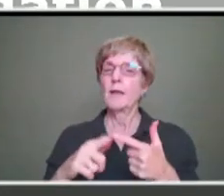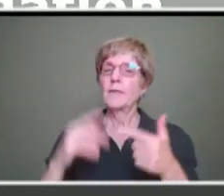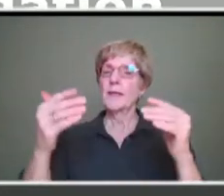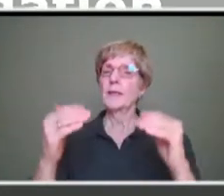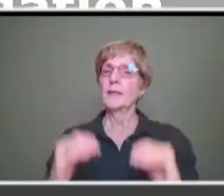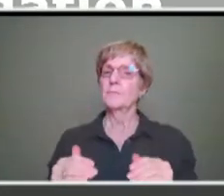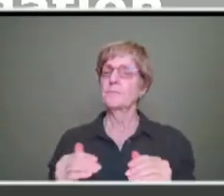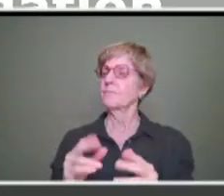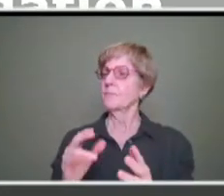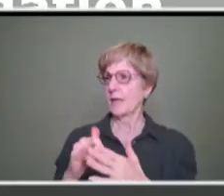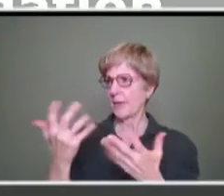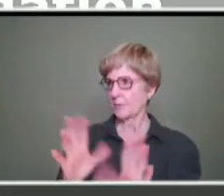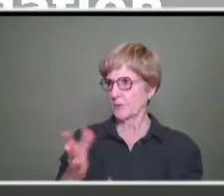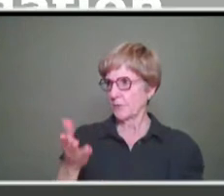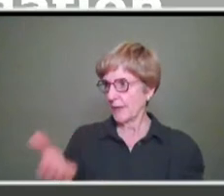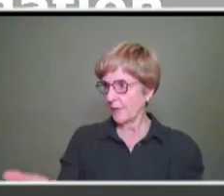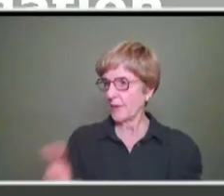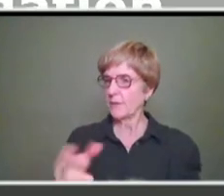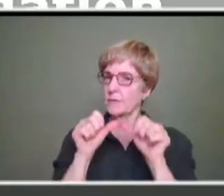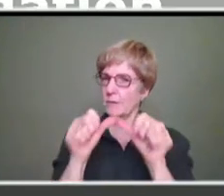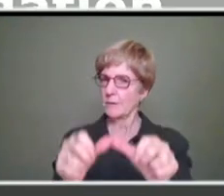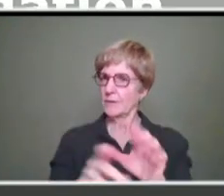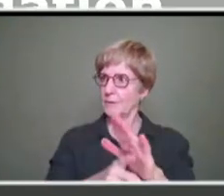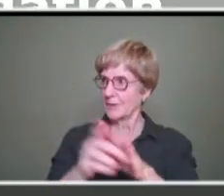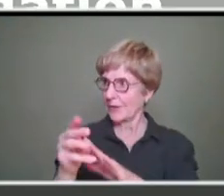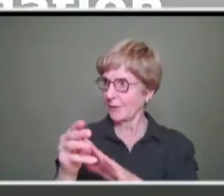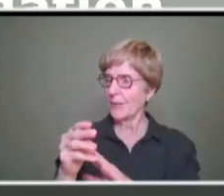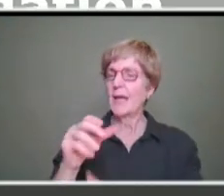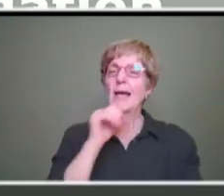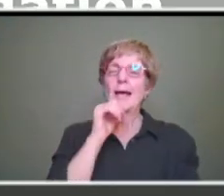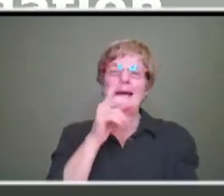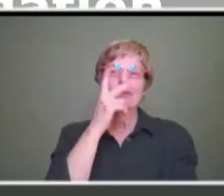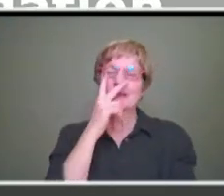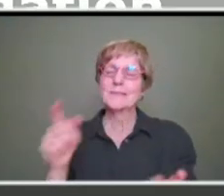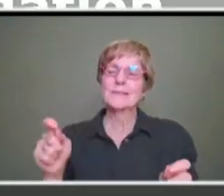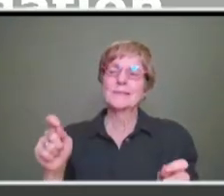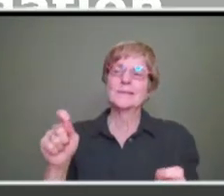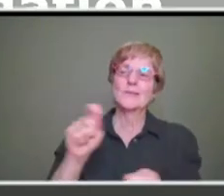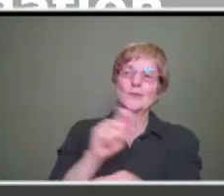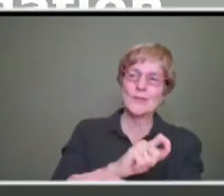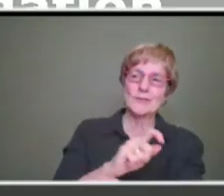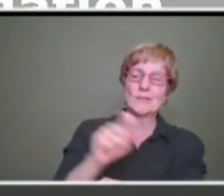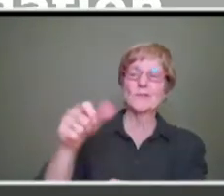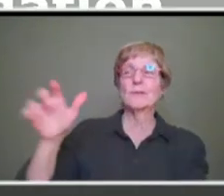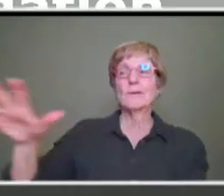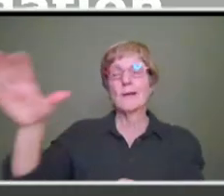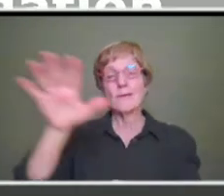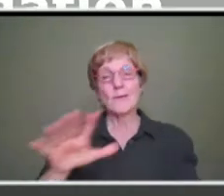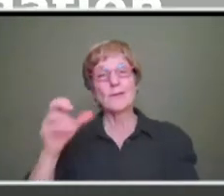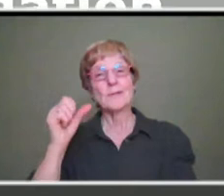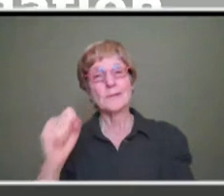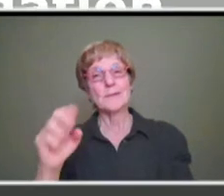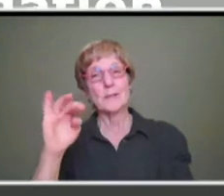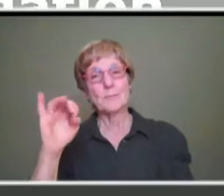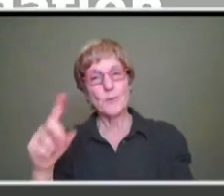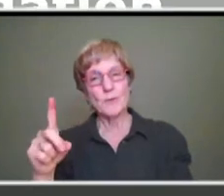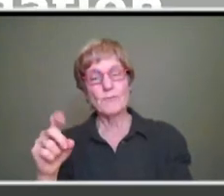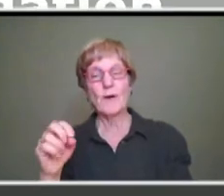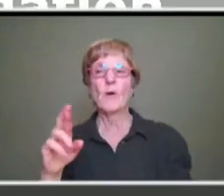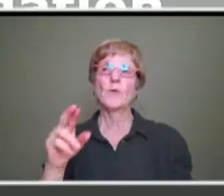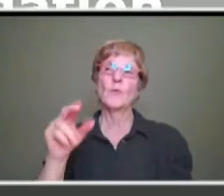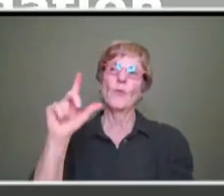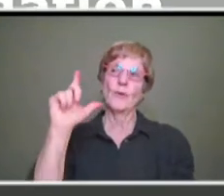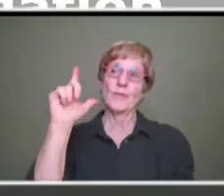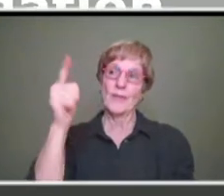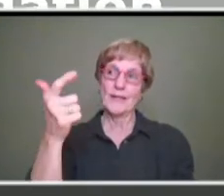and existing and ongoing development of the area haven't quite seen the transition that we've seen in other places on South Boulevard or even on some of the later petitions we have